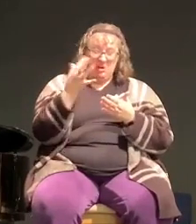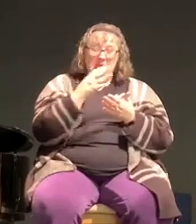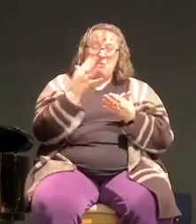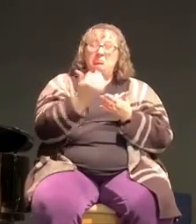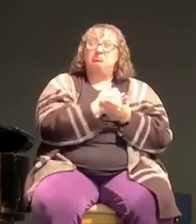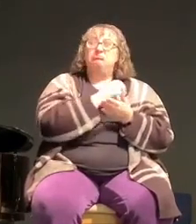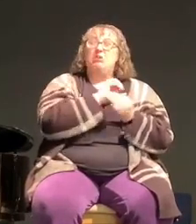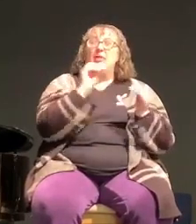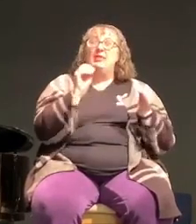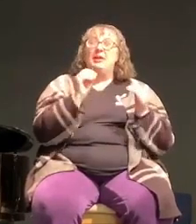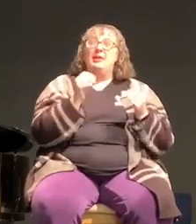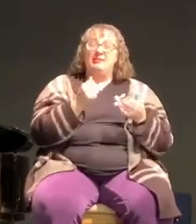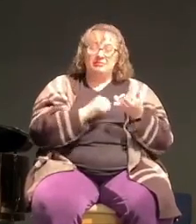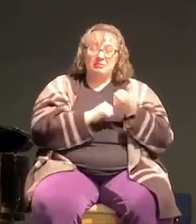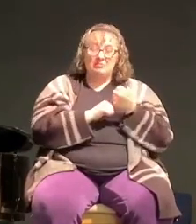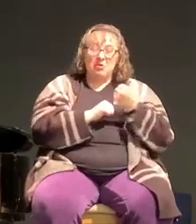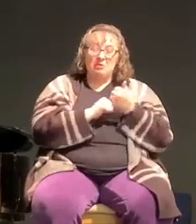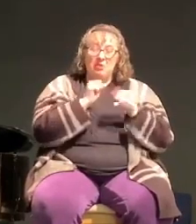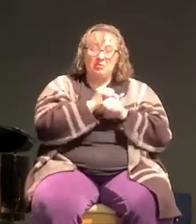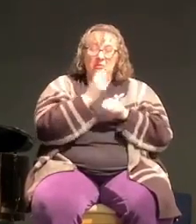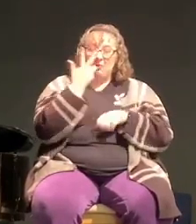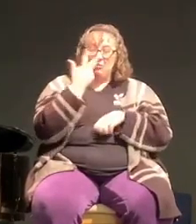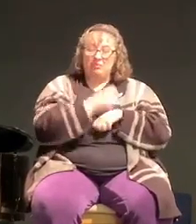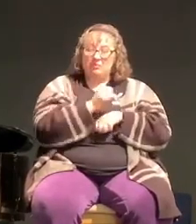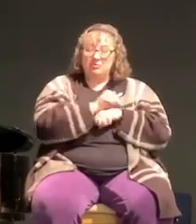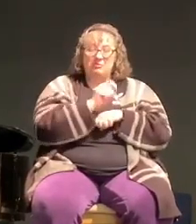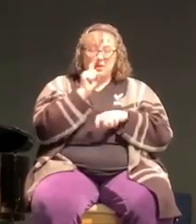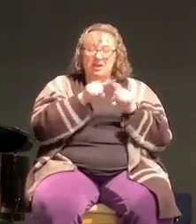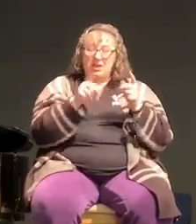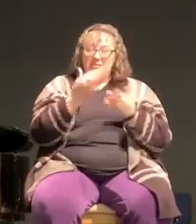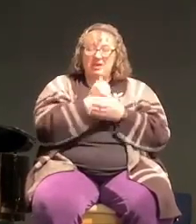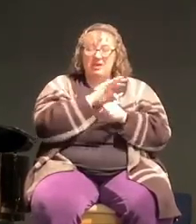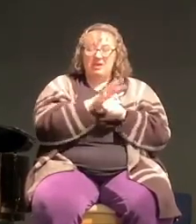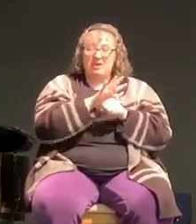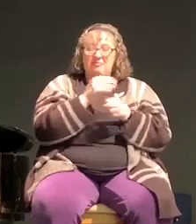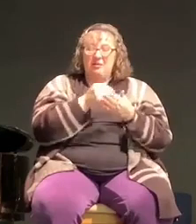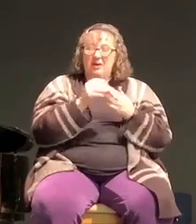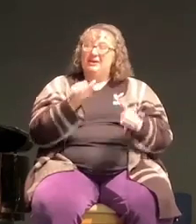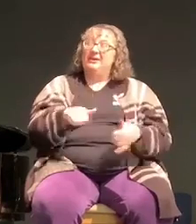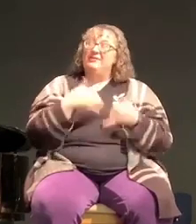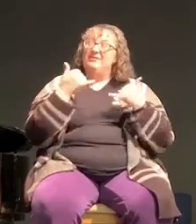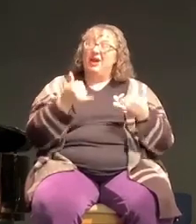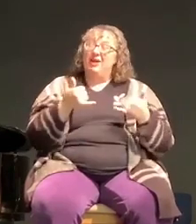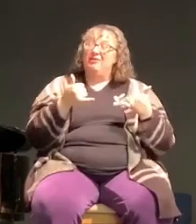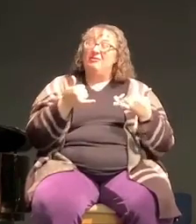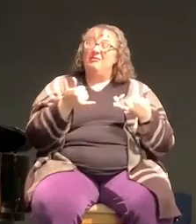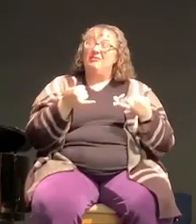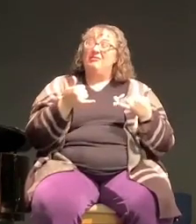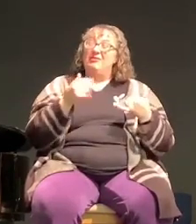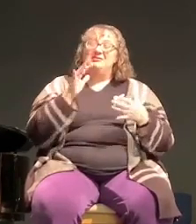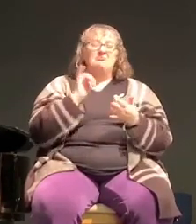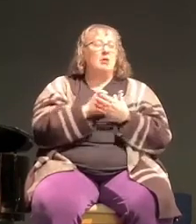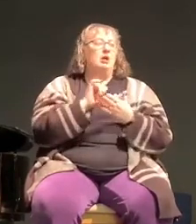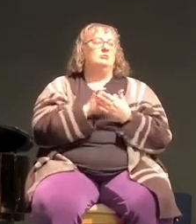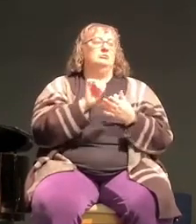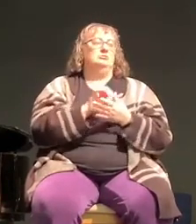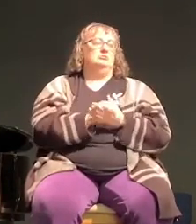and live off support when I'm working three jobs and can't make enough money to live off of now? That's